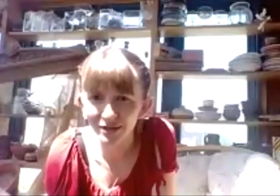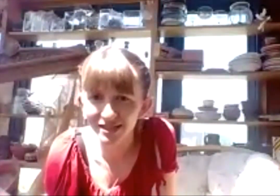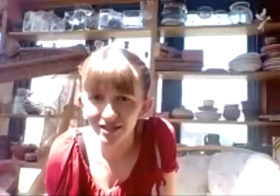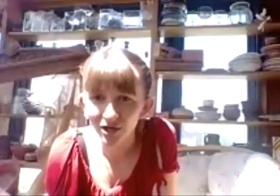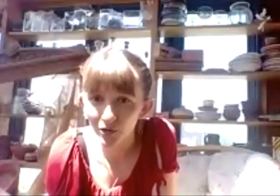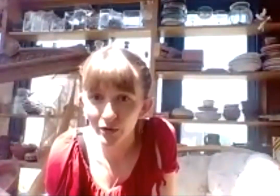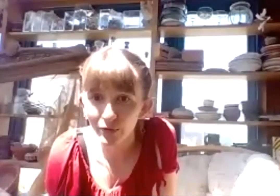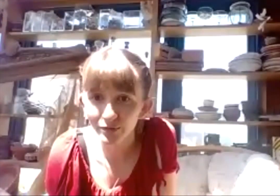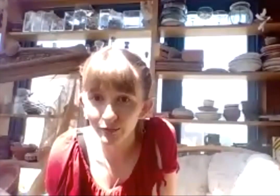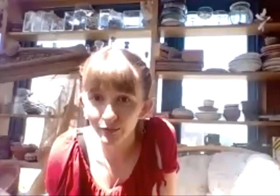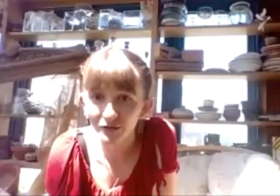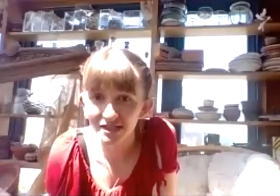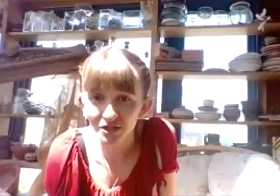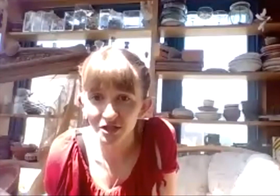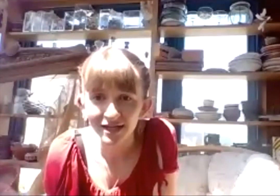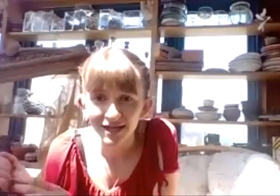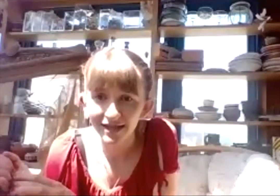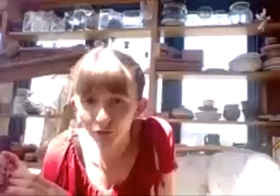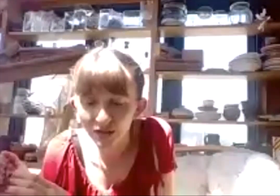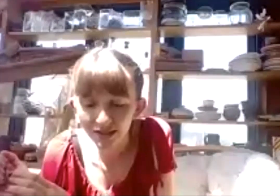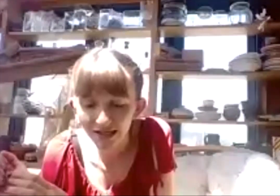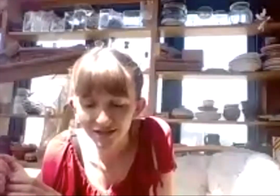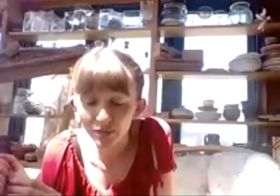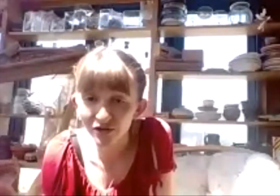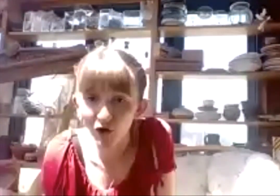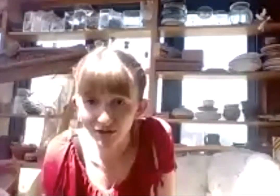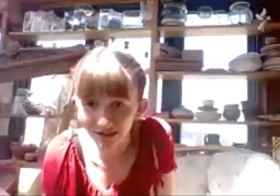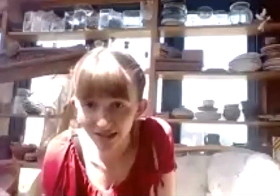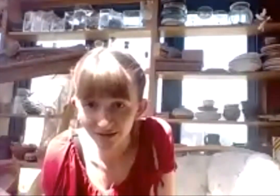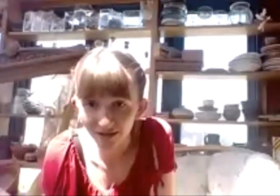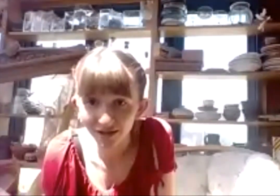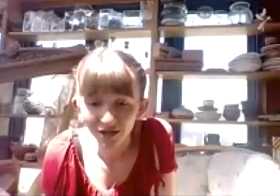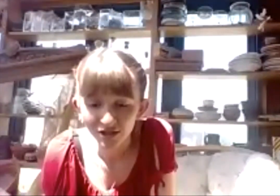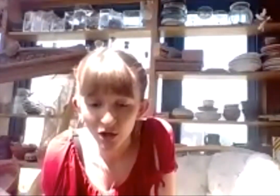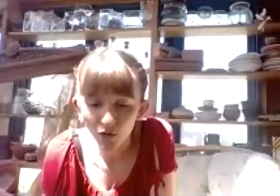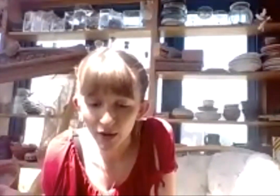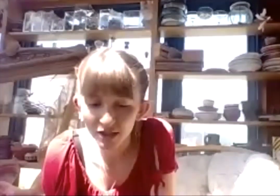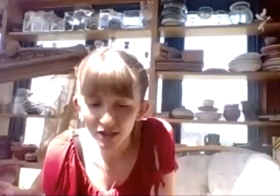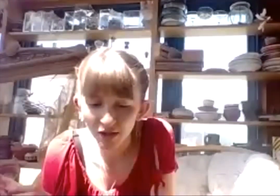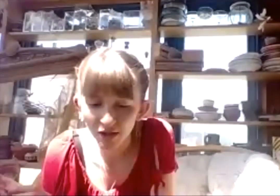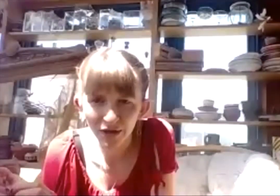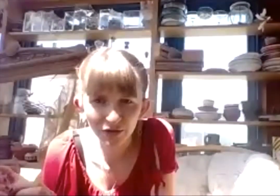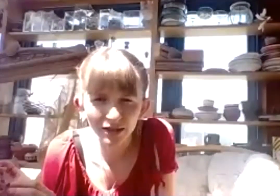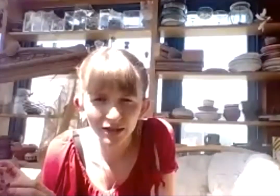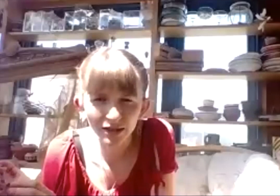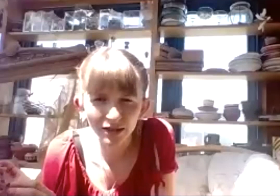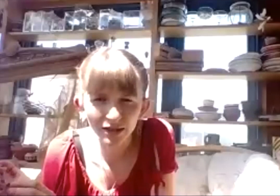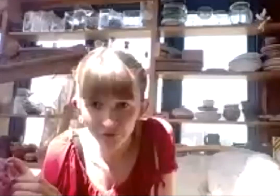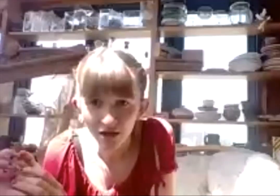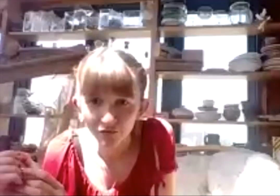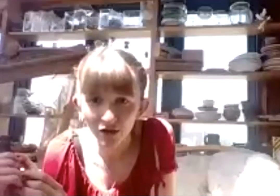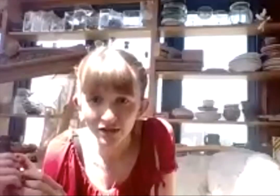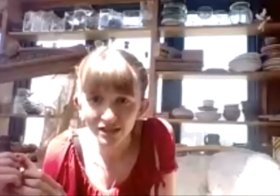first steps on my way to becoming a researcher?" And he helped me get set up as a volunteer there. So I worked for about a year and a